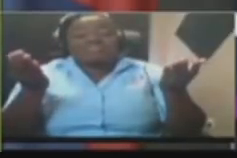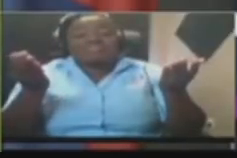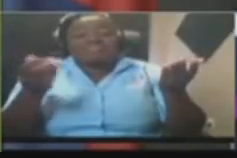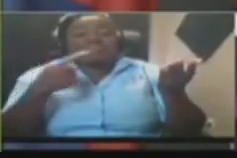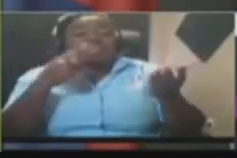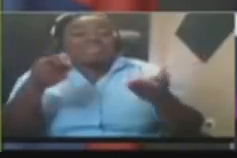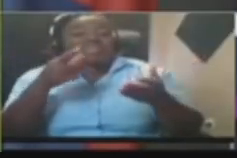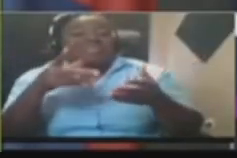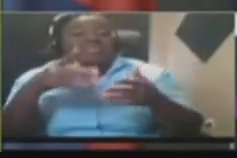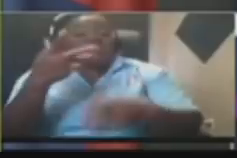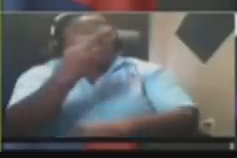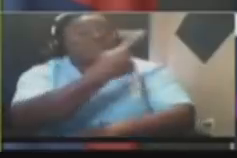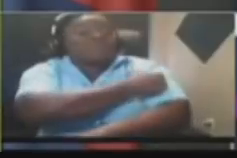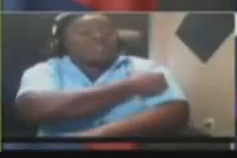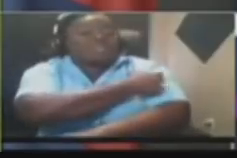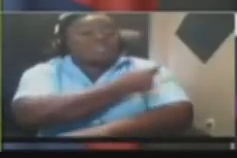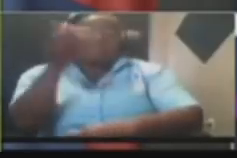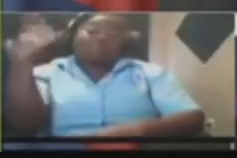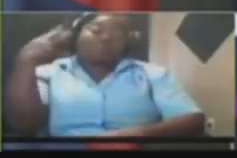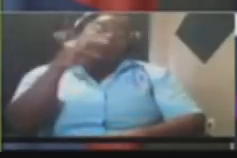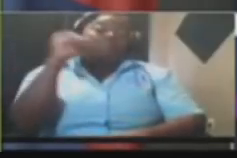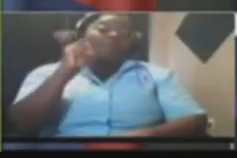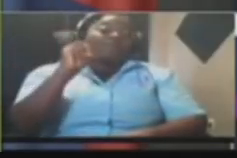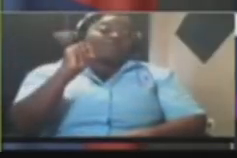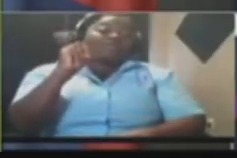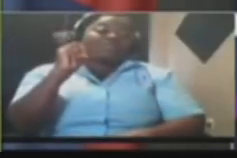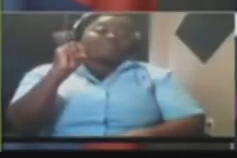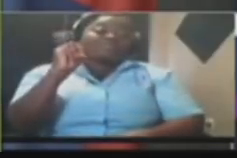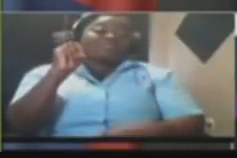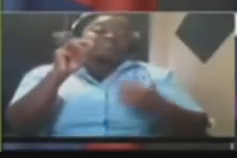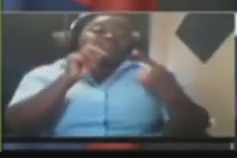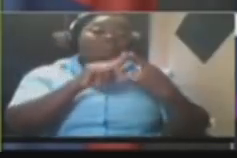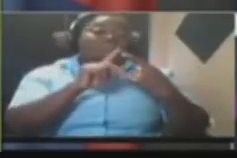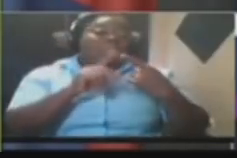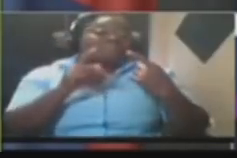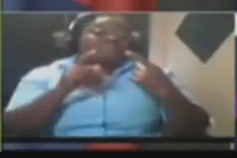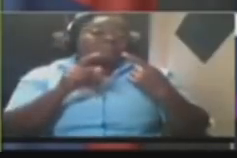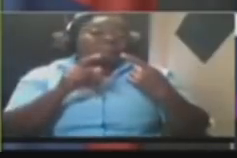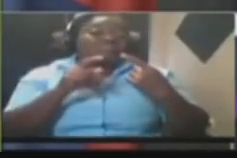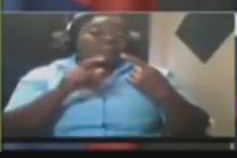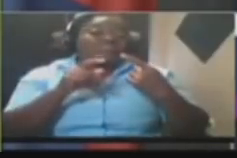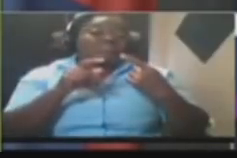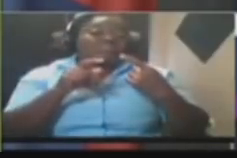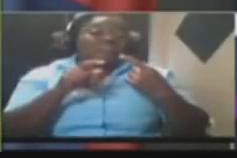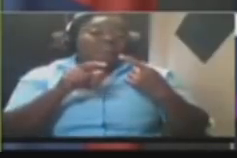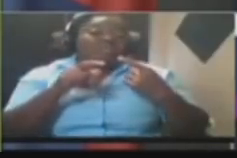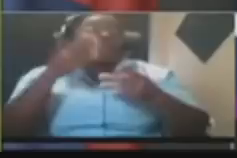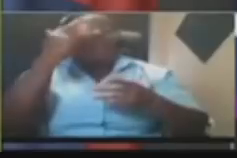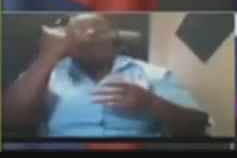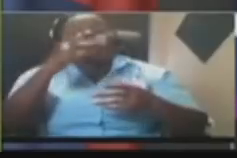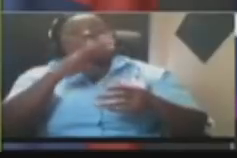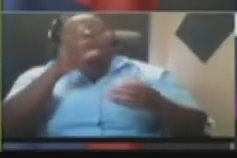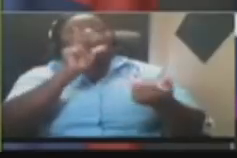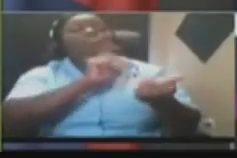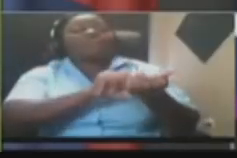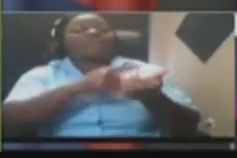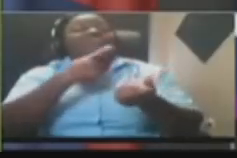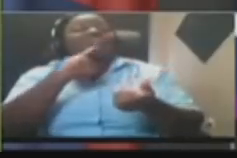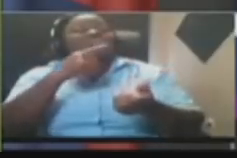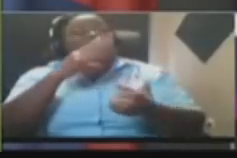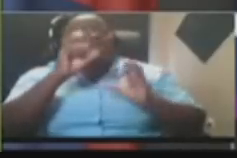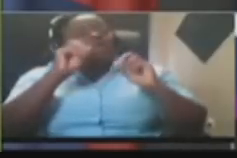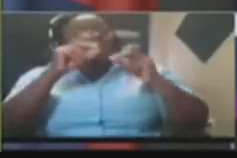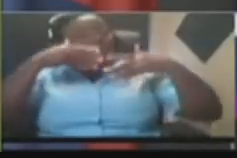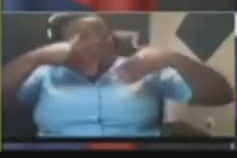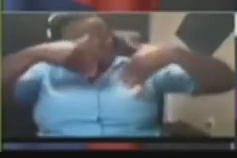I was vaccinated on Monday, but I did so under the guidance of my healthcare providers, both at home and abroad,